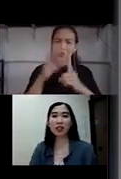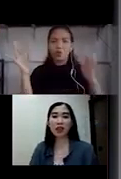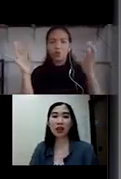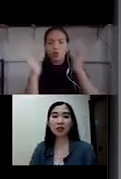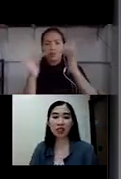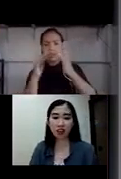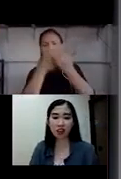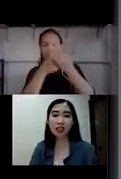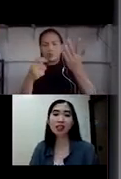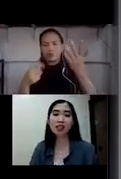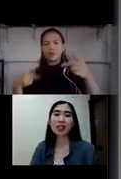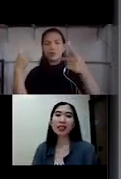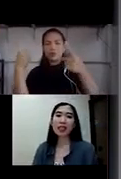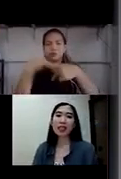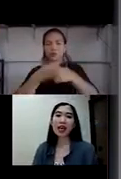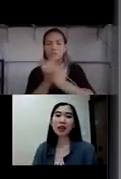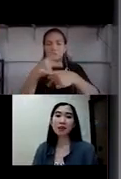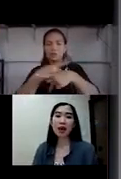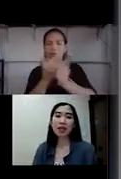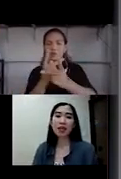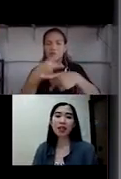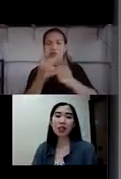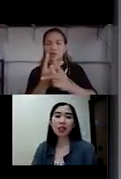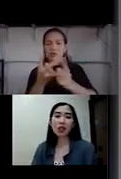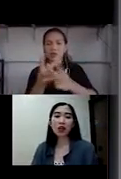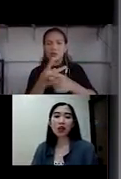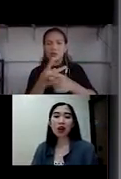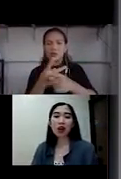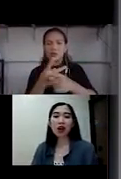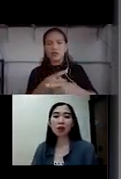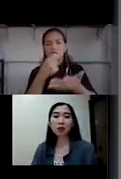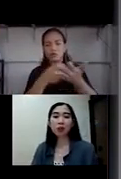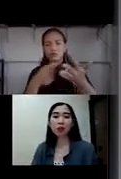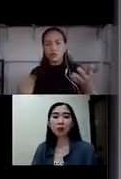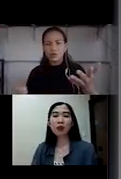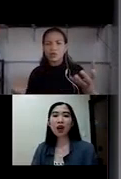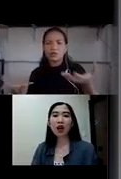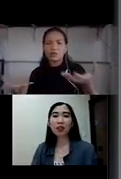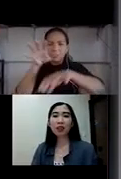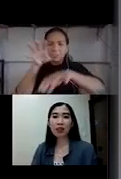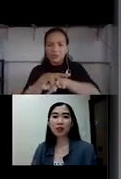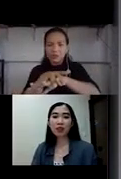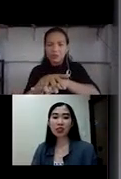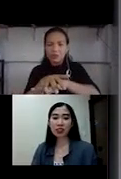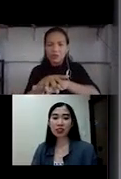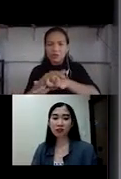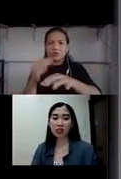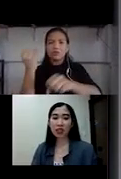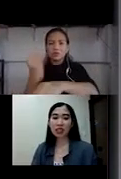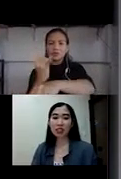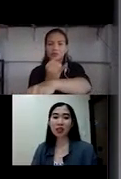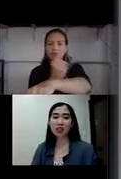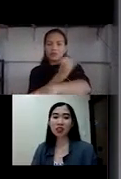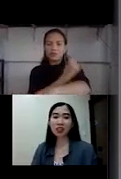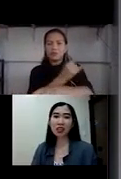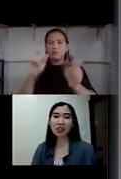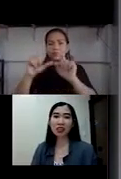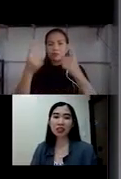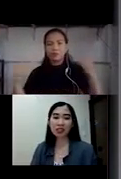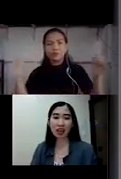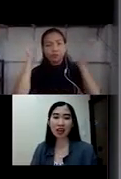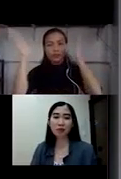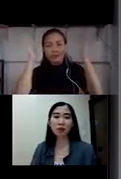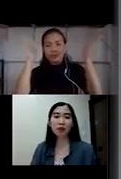and collaboration that can help us to improve our library services, especially at